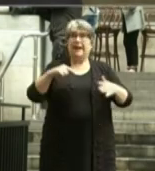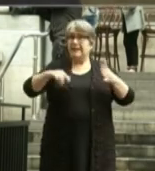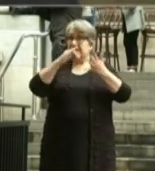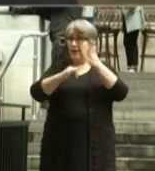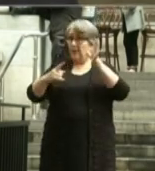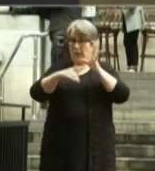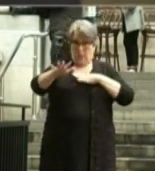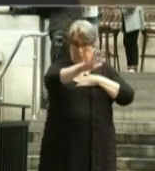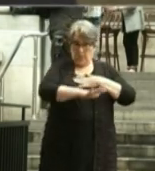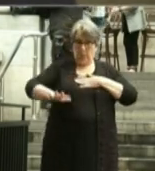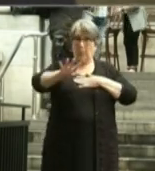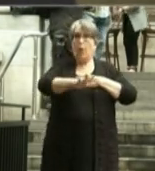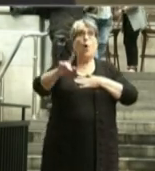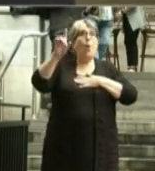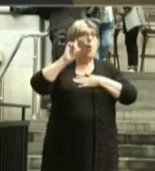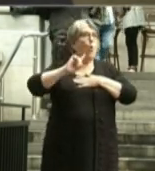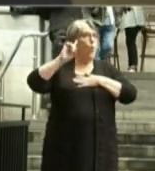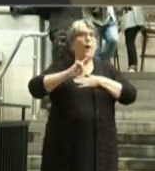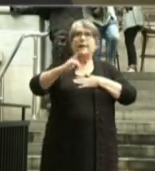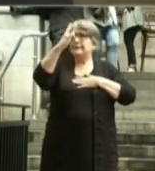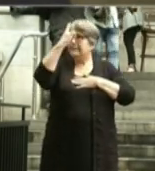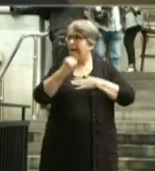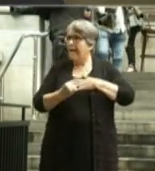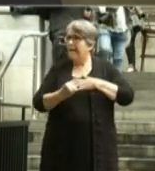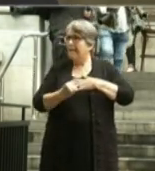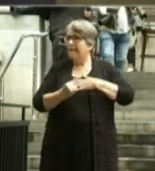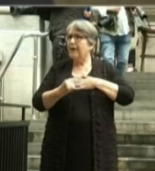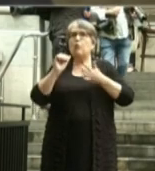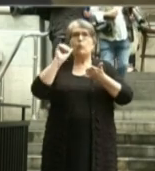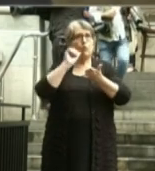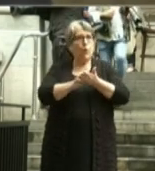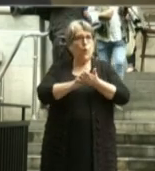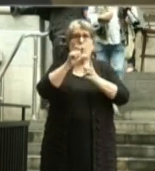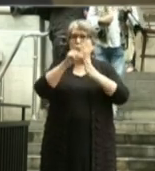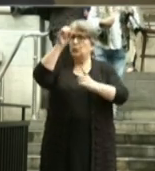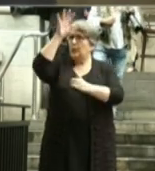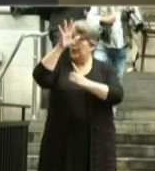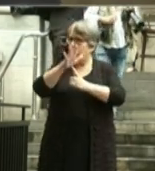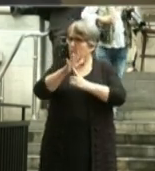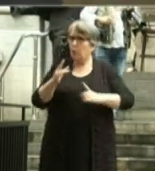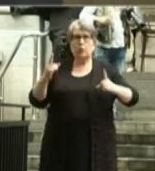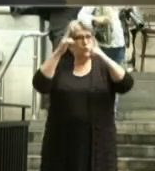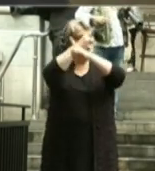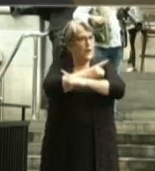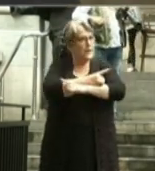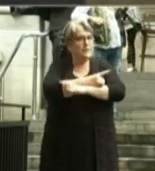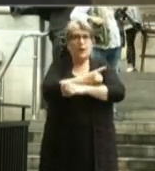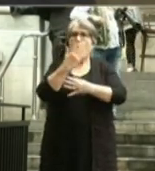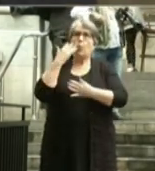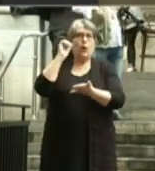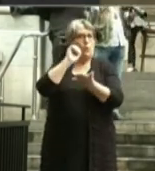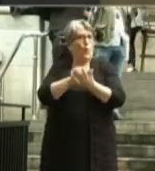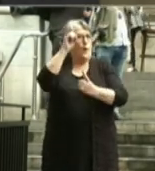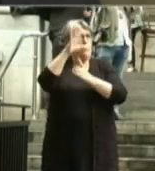South Australia has always been capable of doing important things at